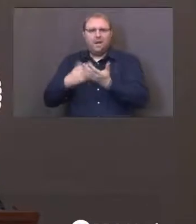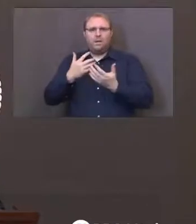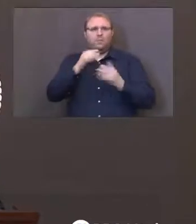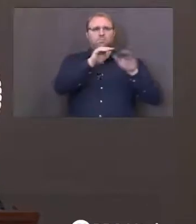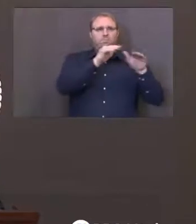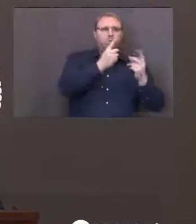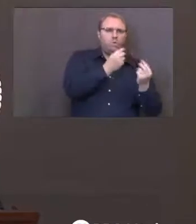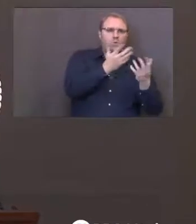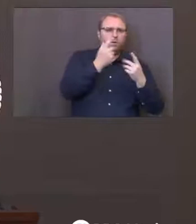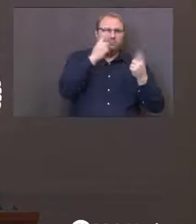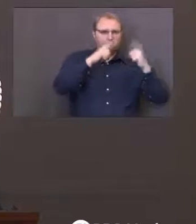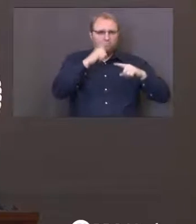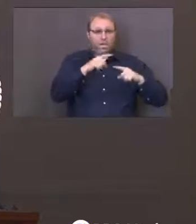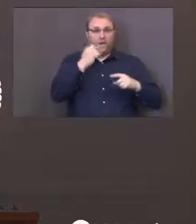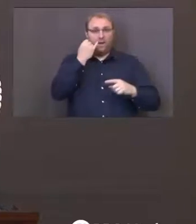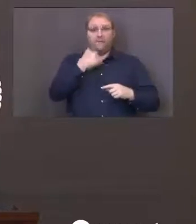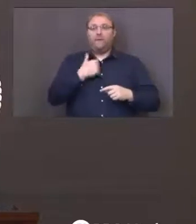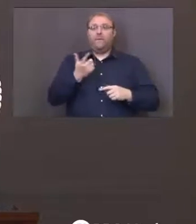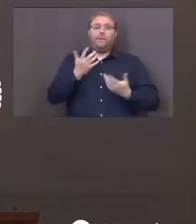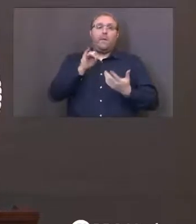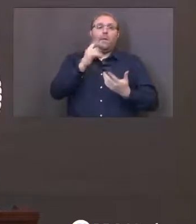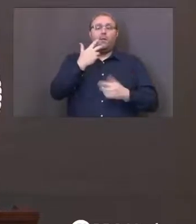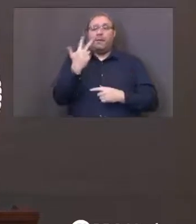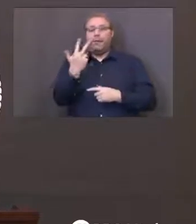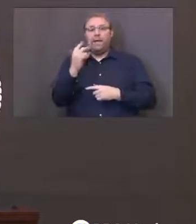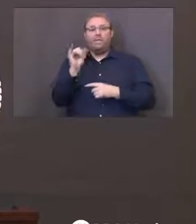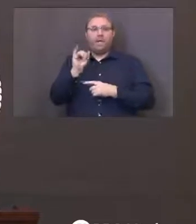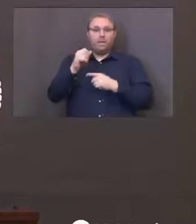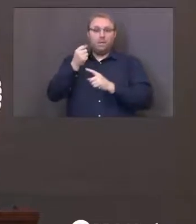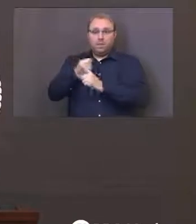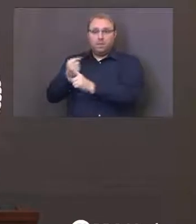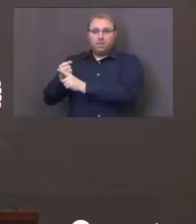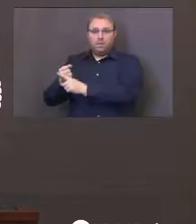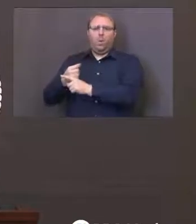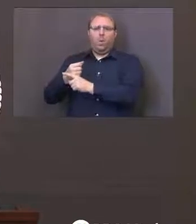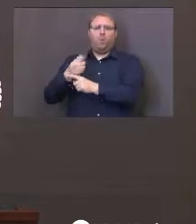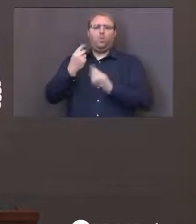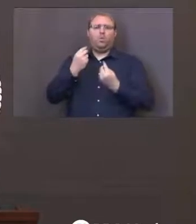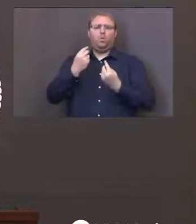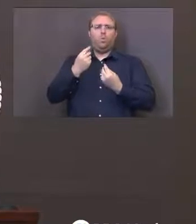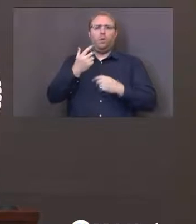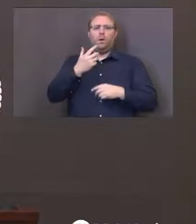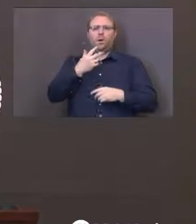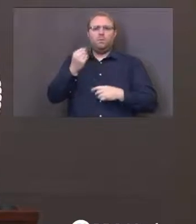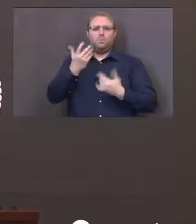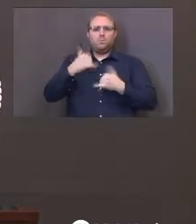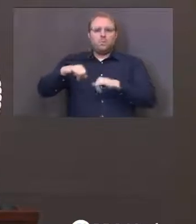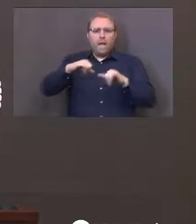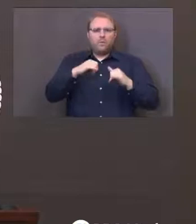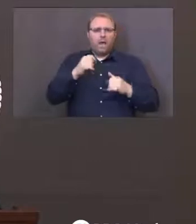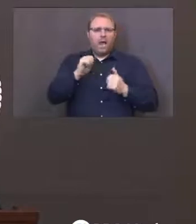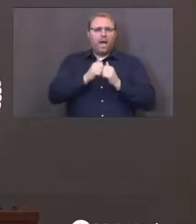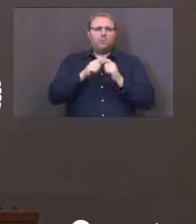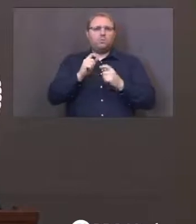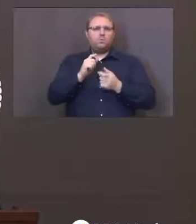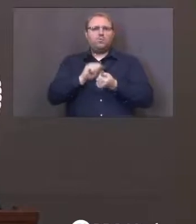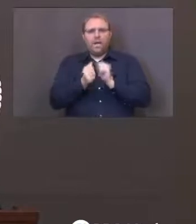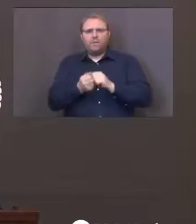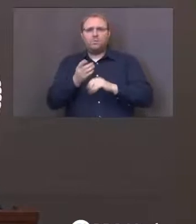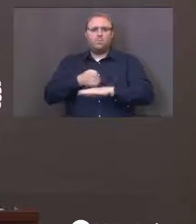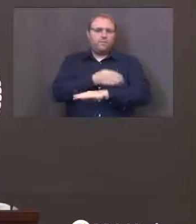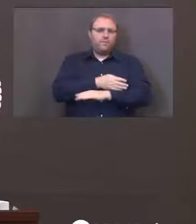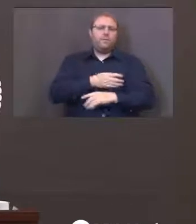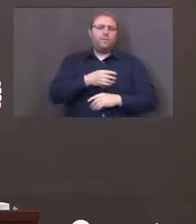do if we have 3 infections. There's recommendations that have been given, standards that need to be followed based on what the health departments have